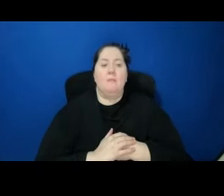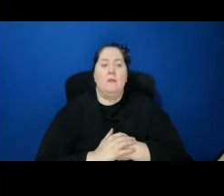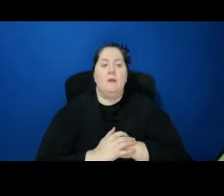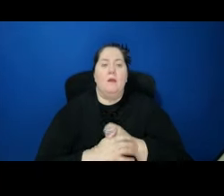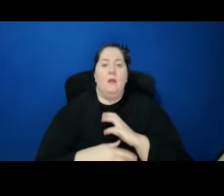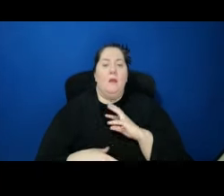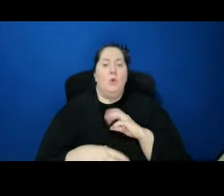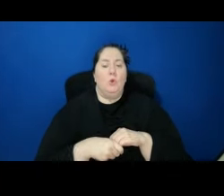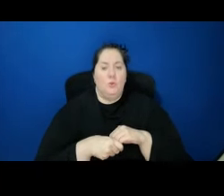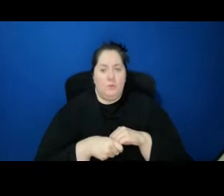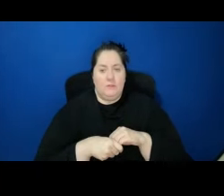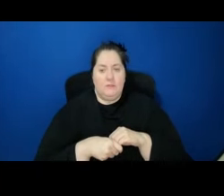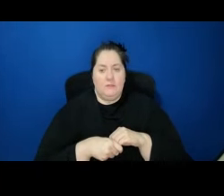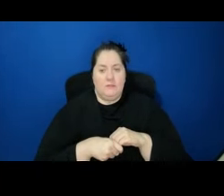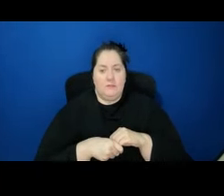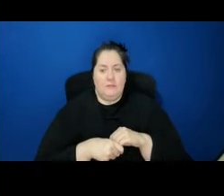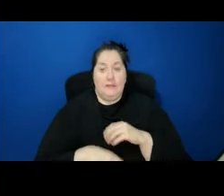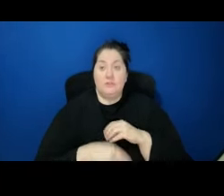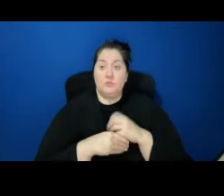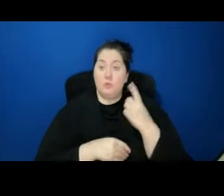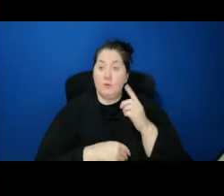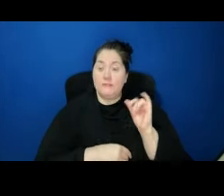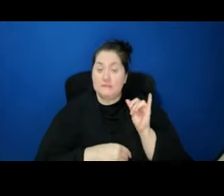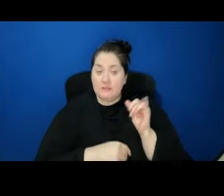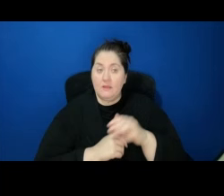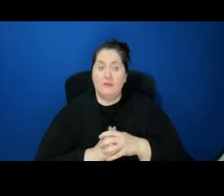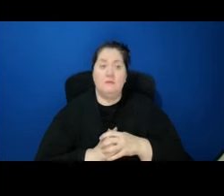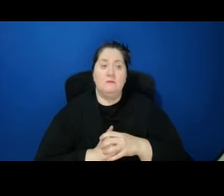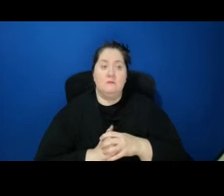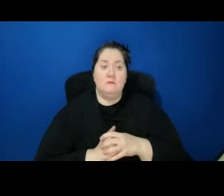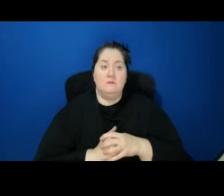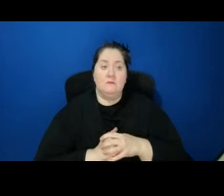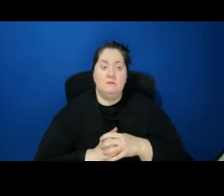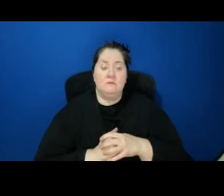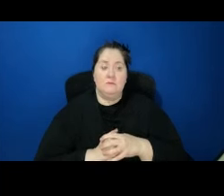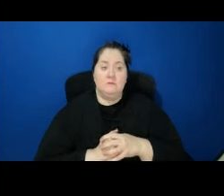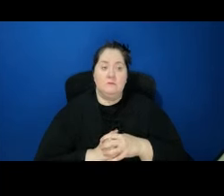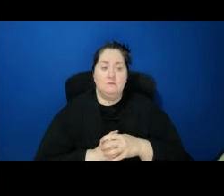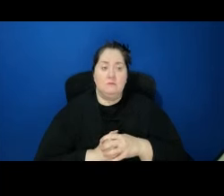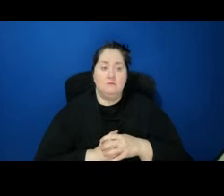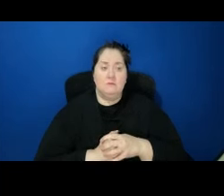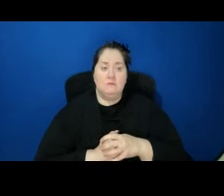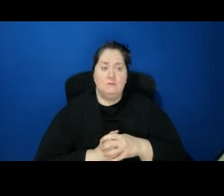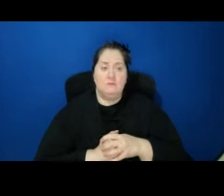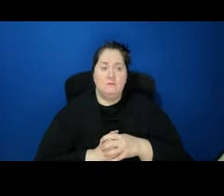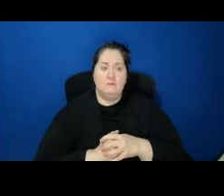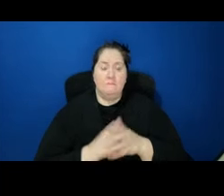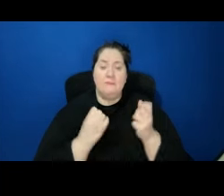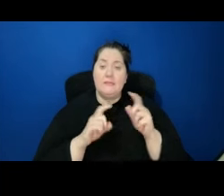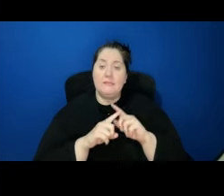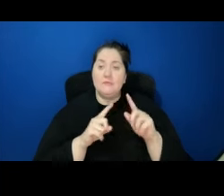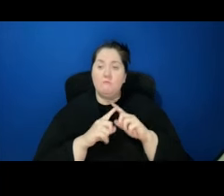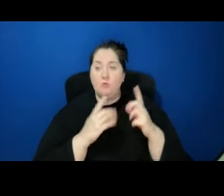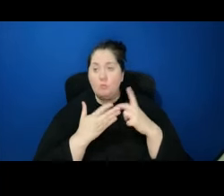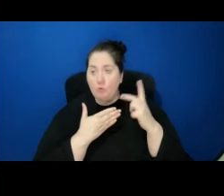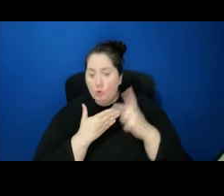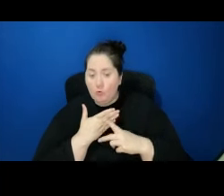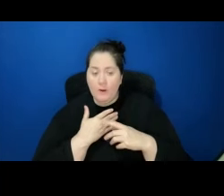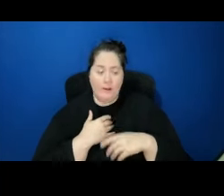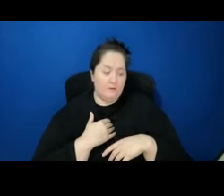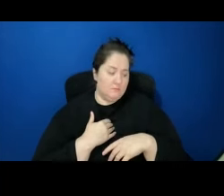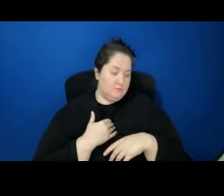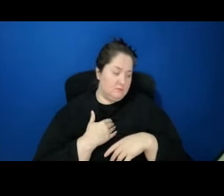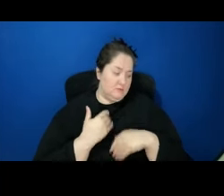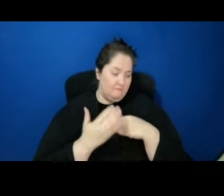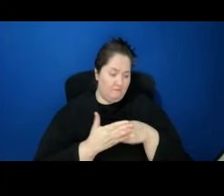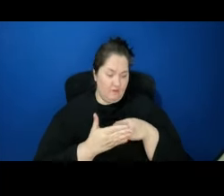including additional ones such as the many different programs and